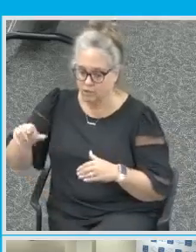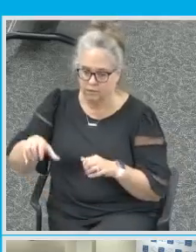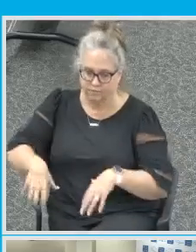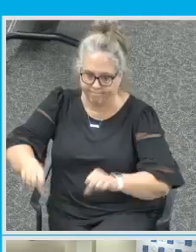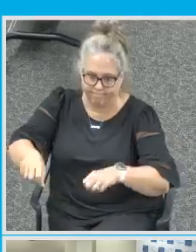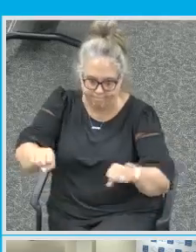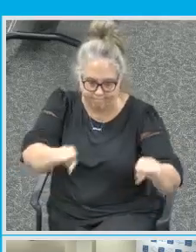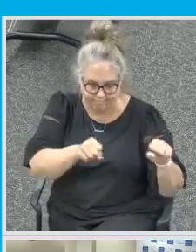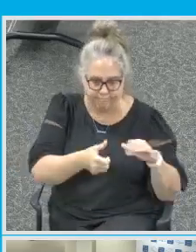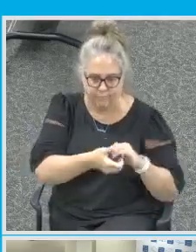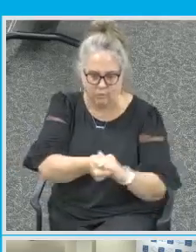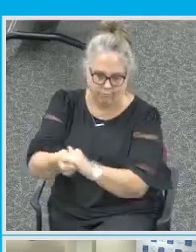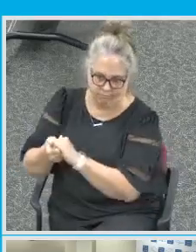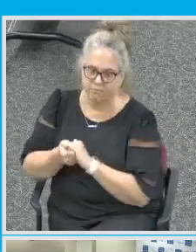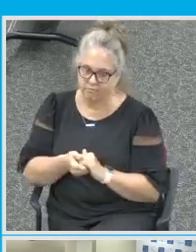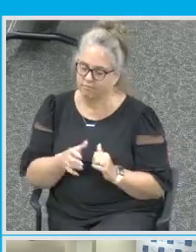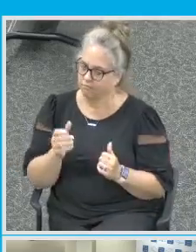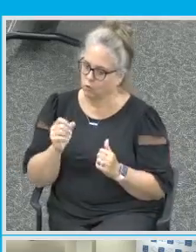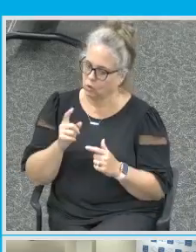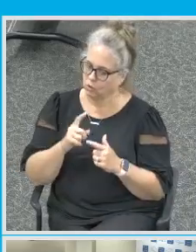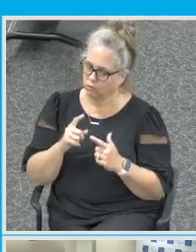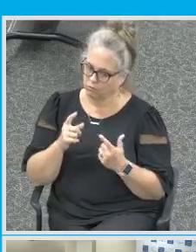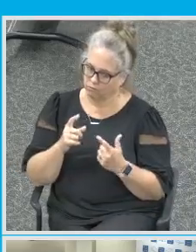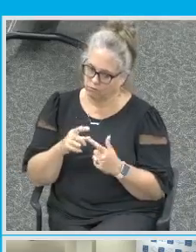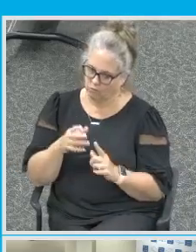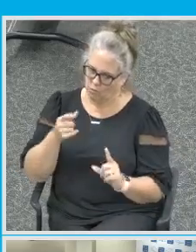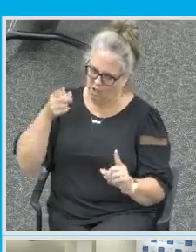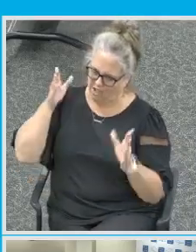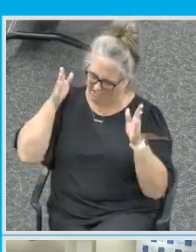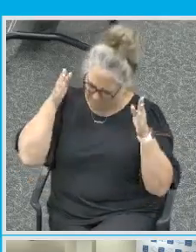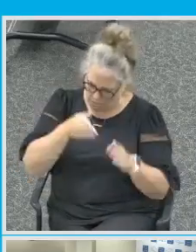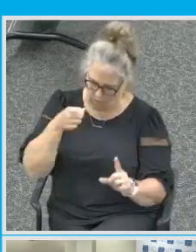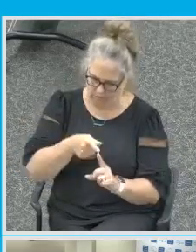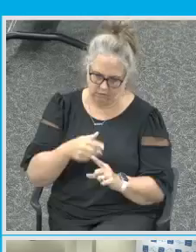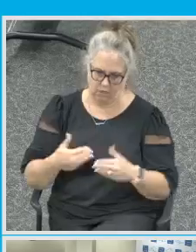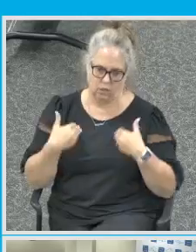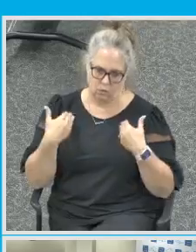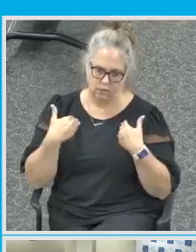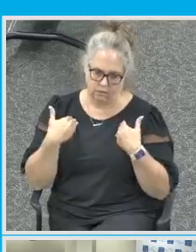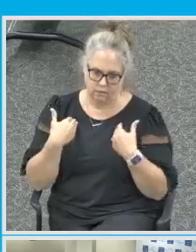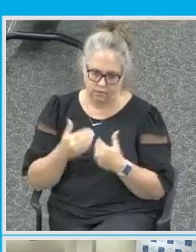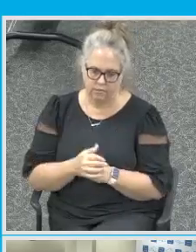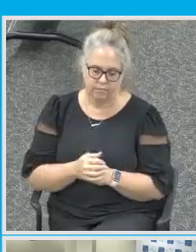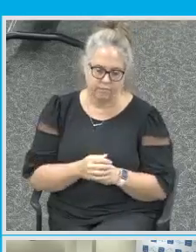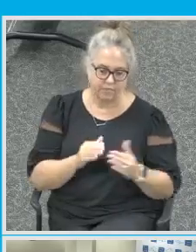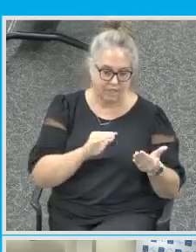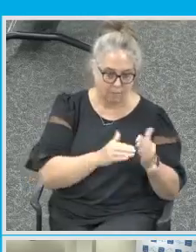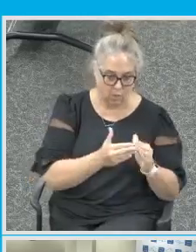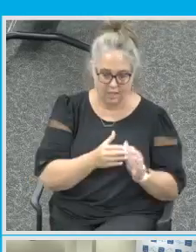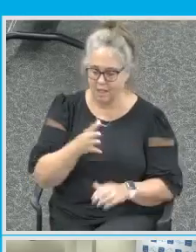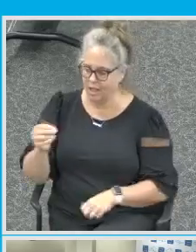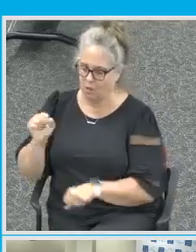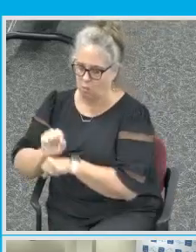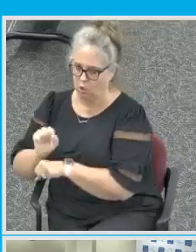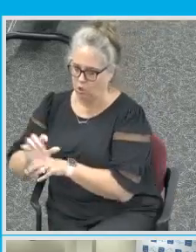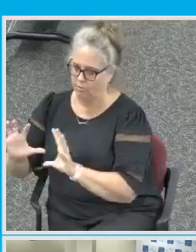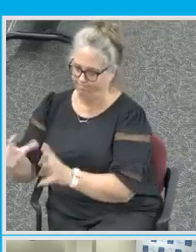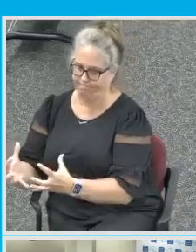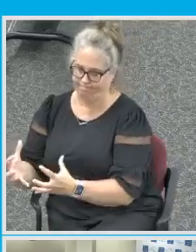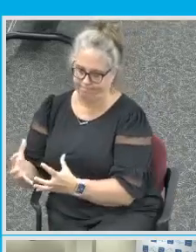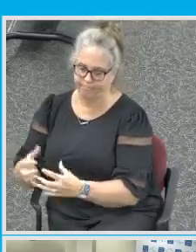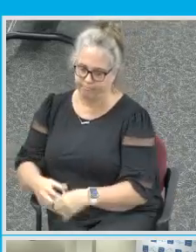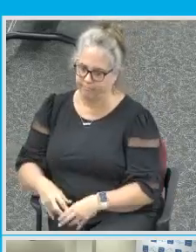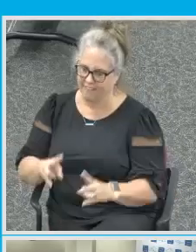suicide prevention. And whereas the local community and the Youth Suicide Prevention Work Group are also deeply invested in layered